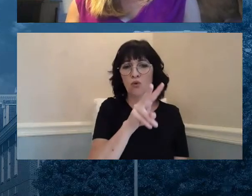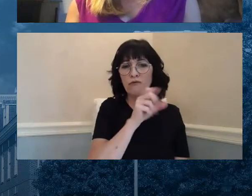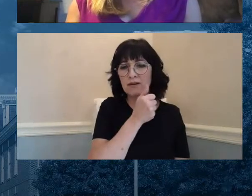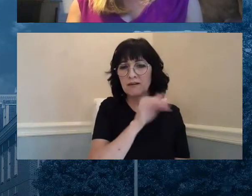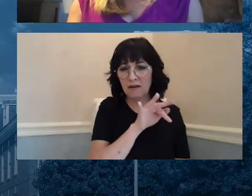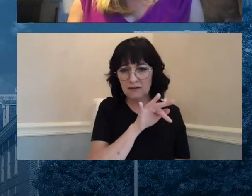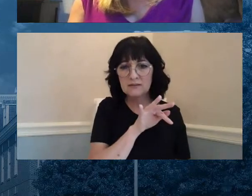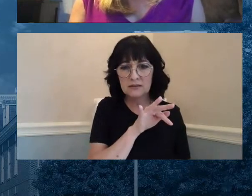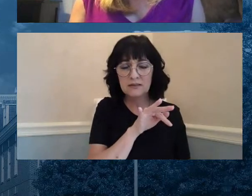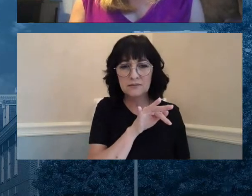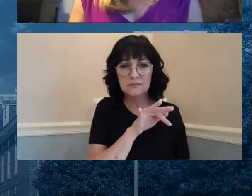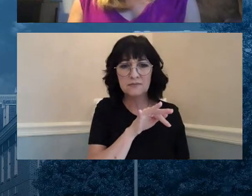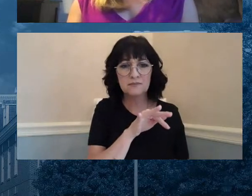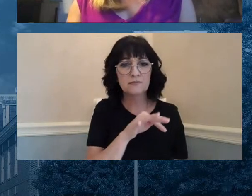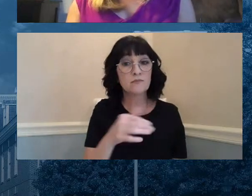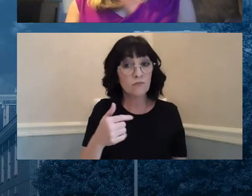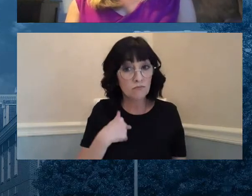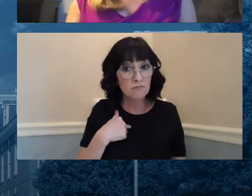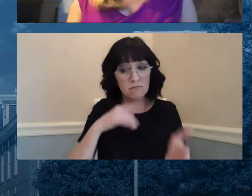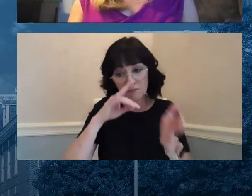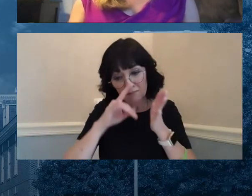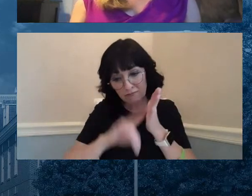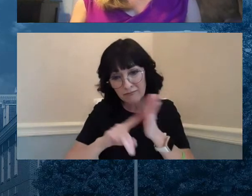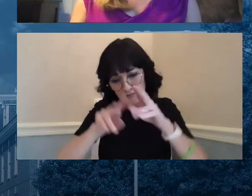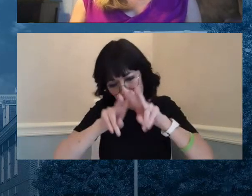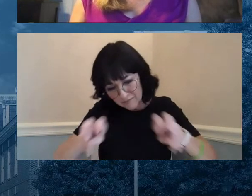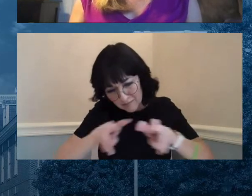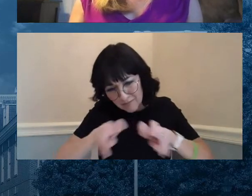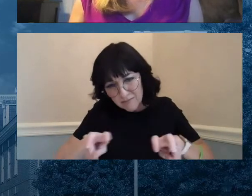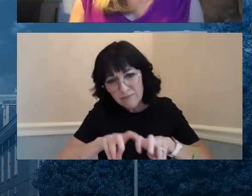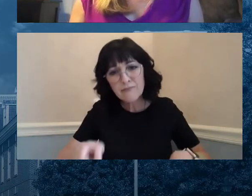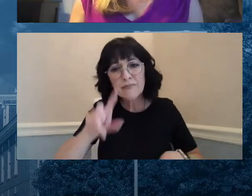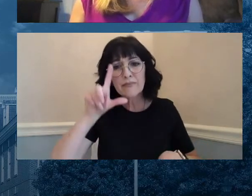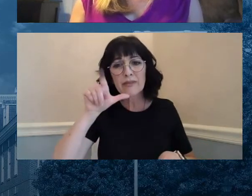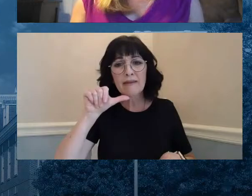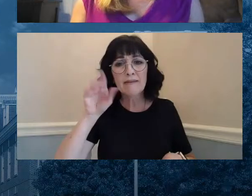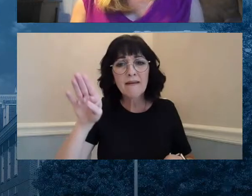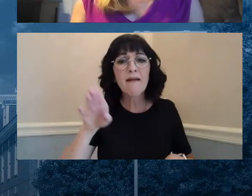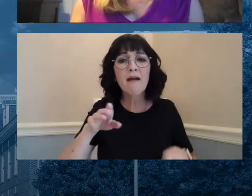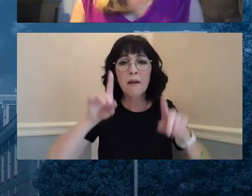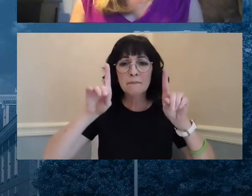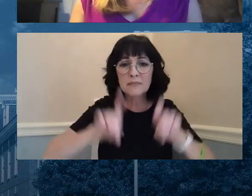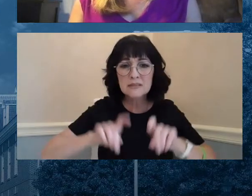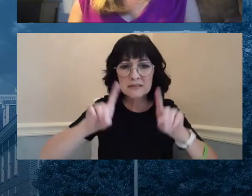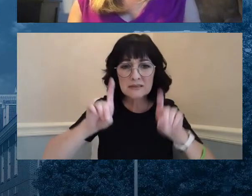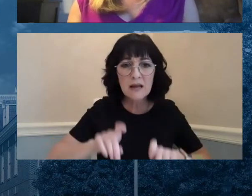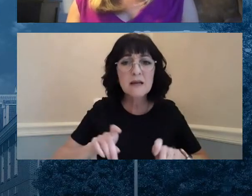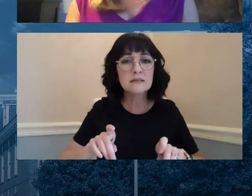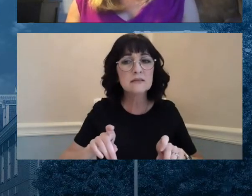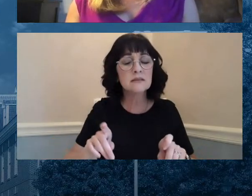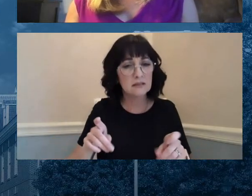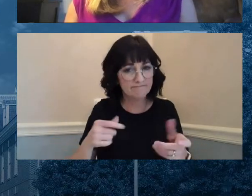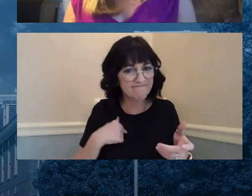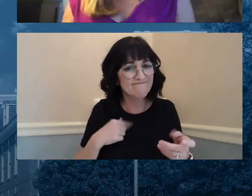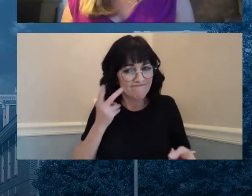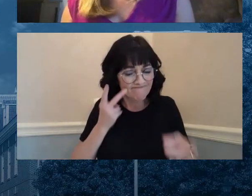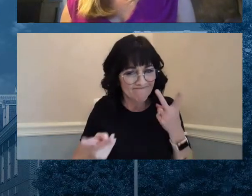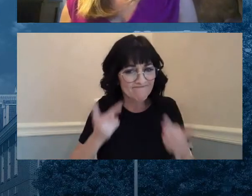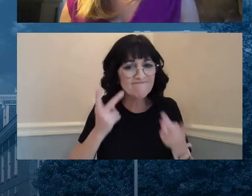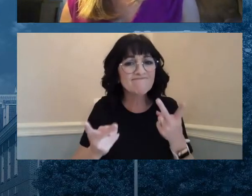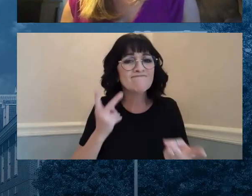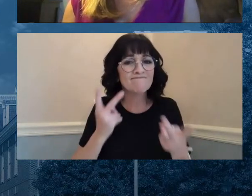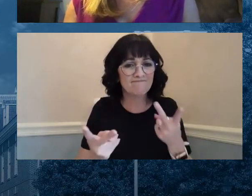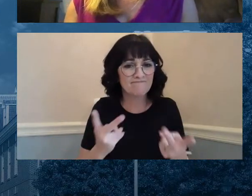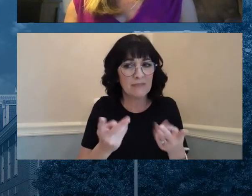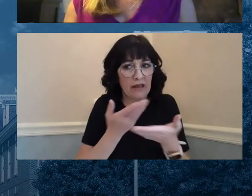are seeing a relatively high case level, even as vaccinations increase and many people are being cautious. So one